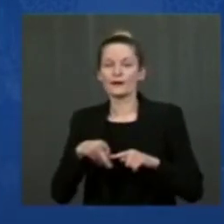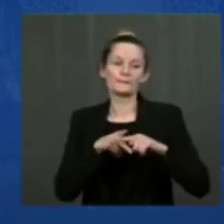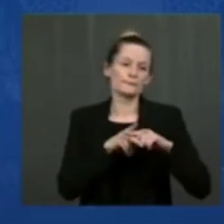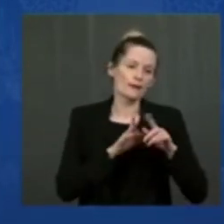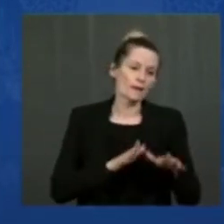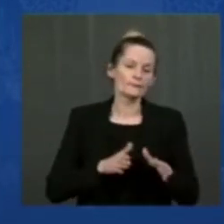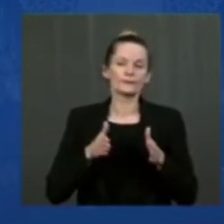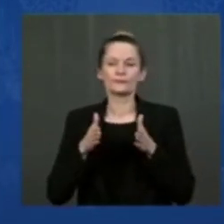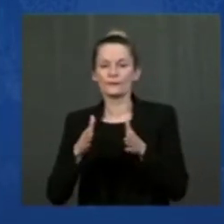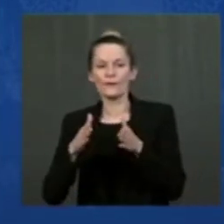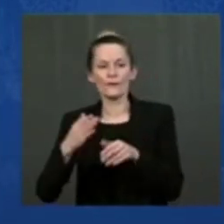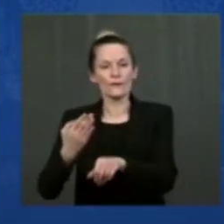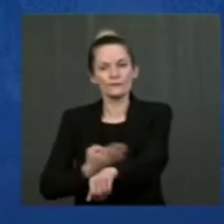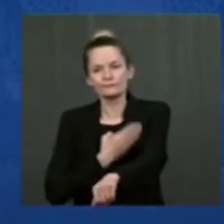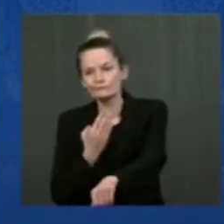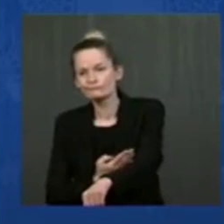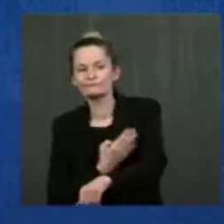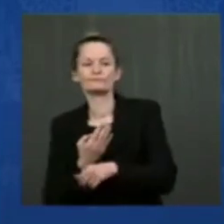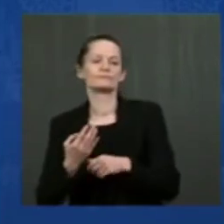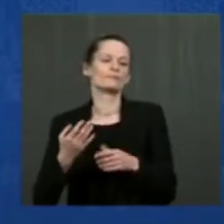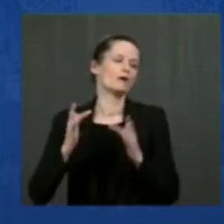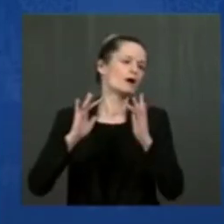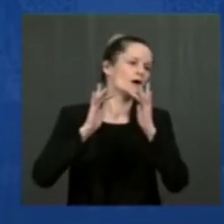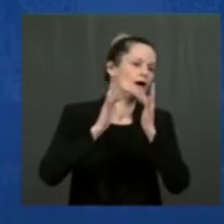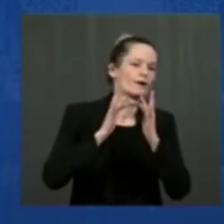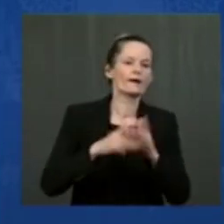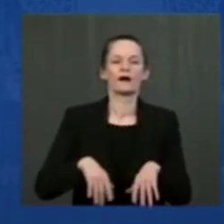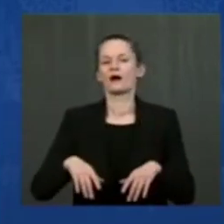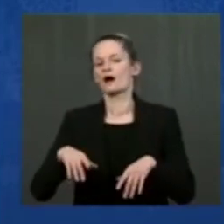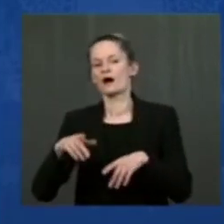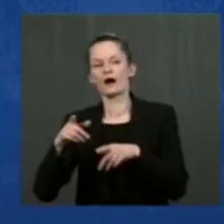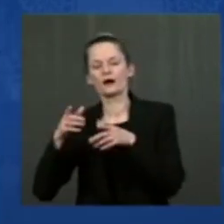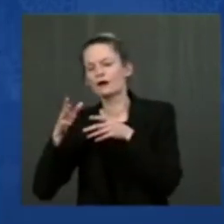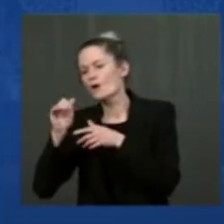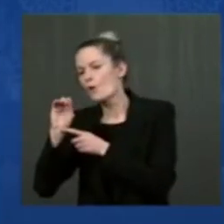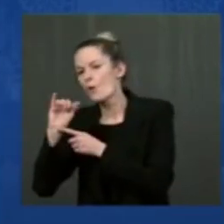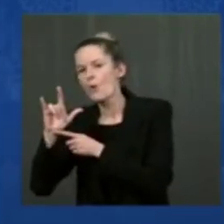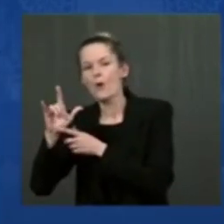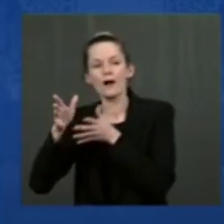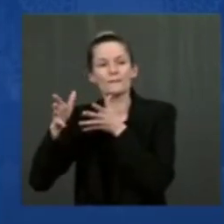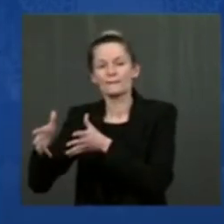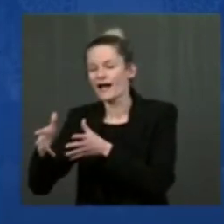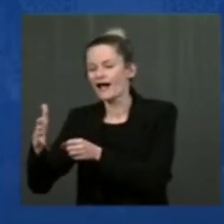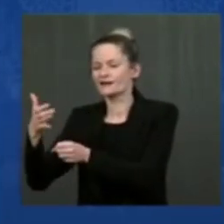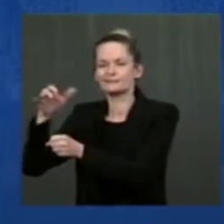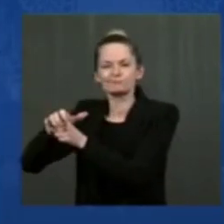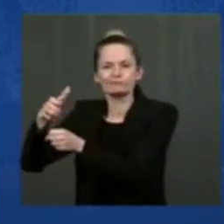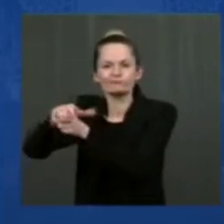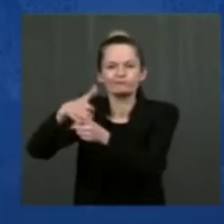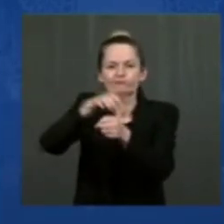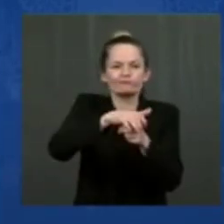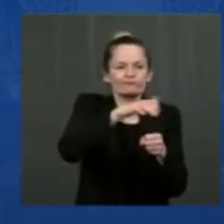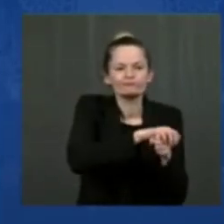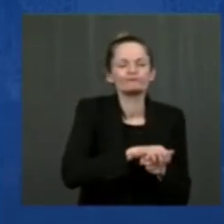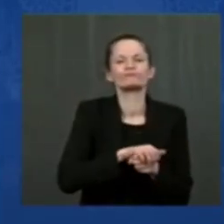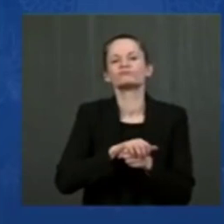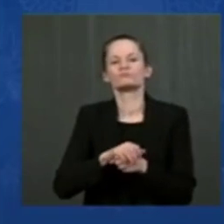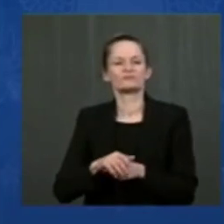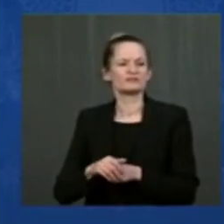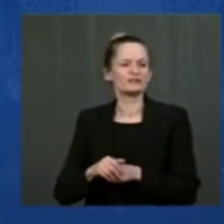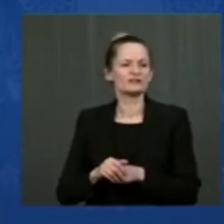systems, capping abandoned oil and gas wells that are leaking, over 100,000 of them, making the same salary as digging that